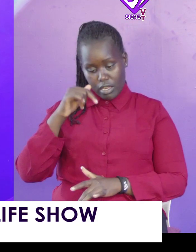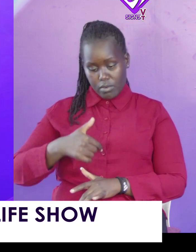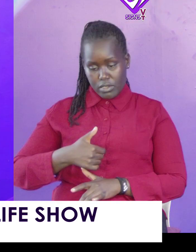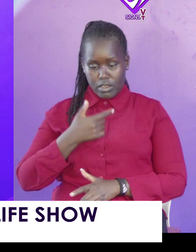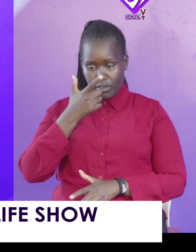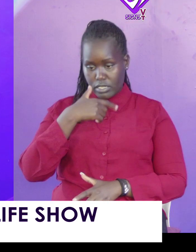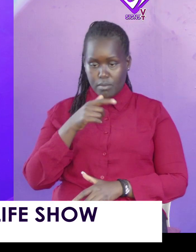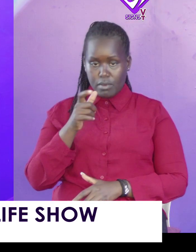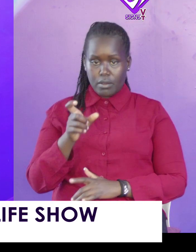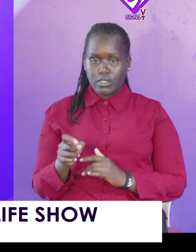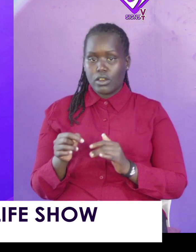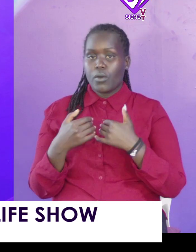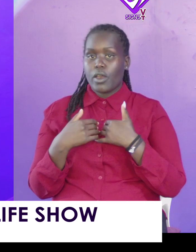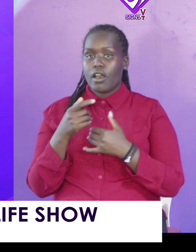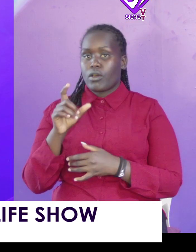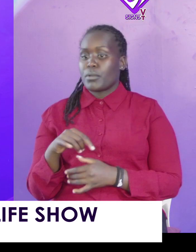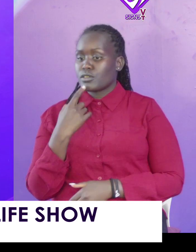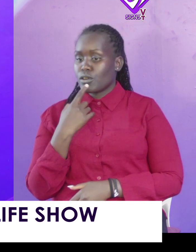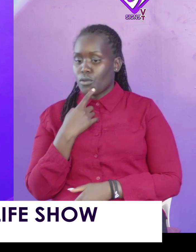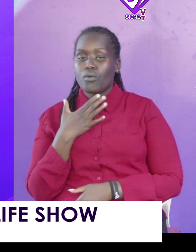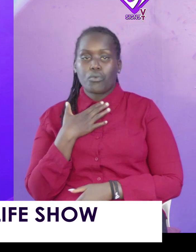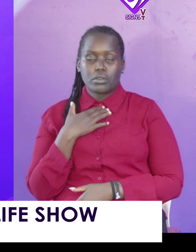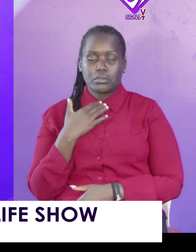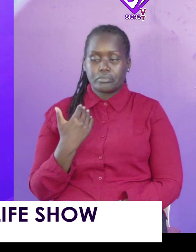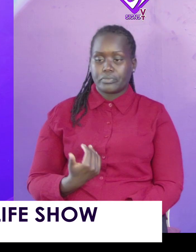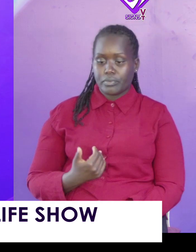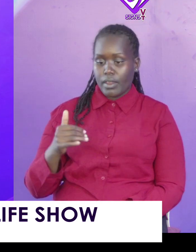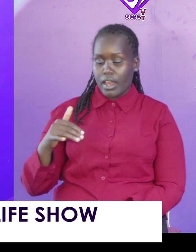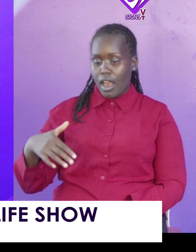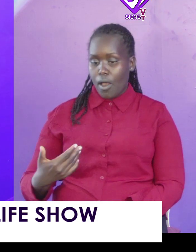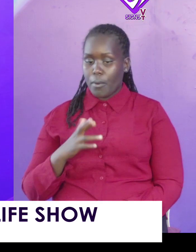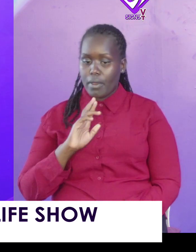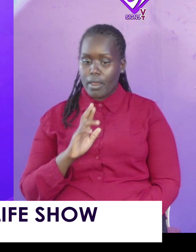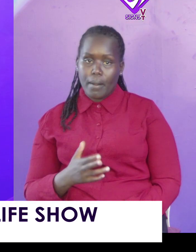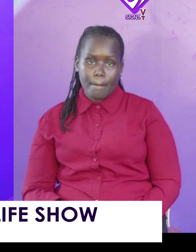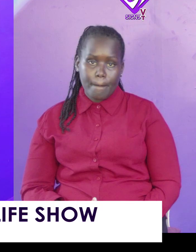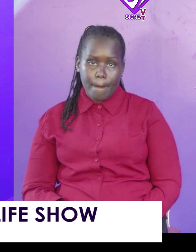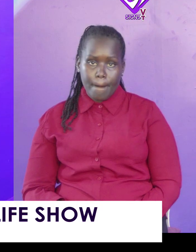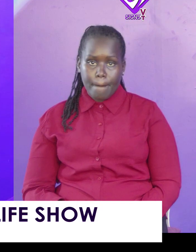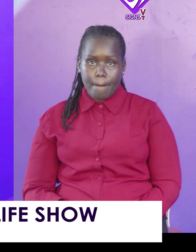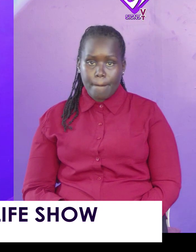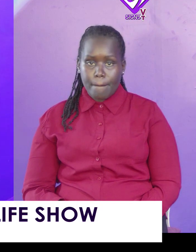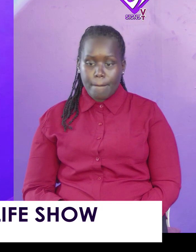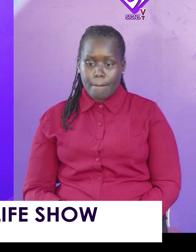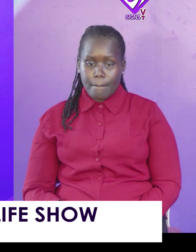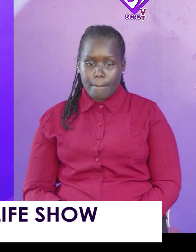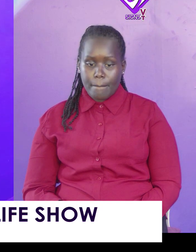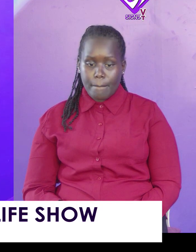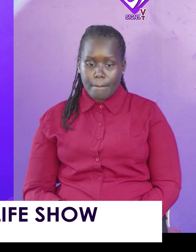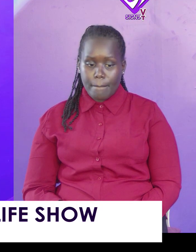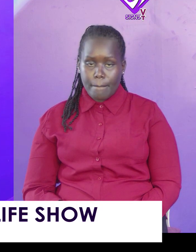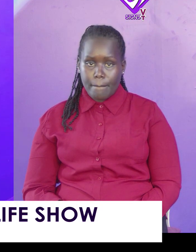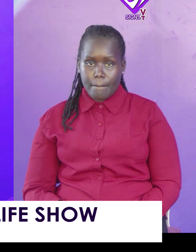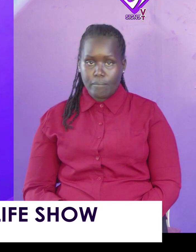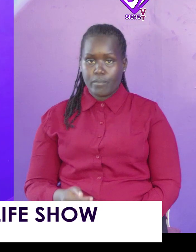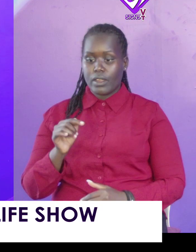person, while there is somebody who is just admiring me in the way I am. Come on. Come on.